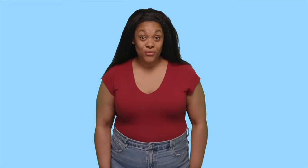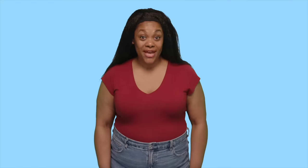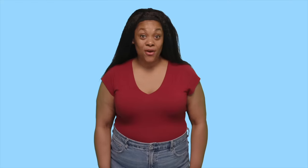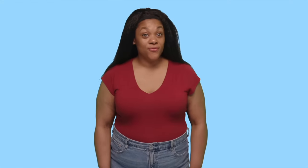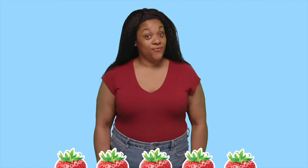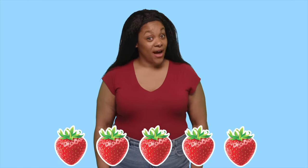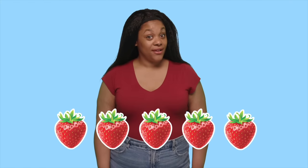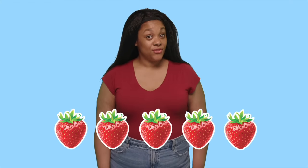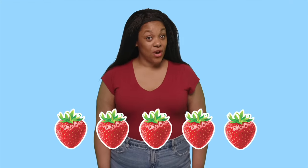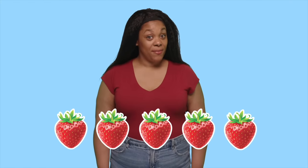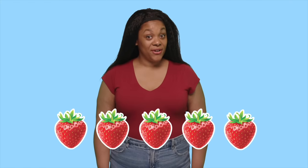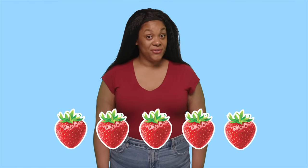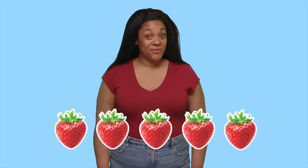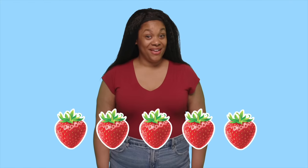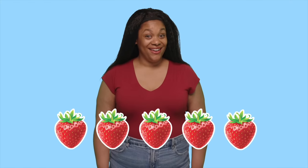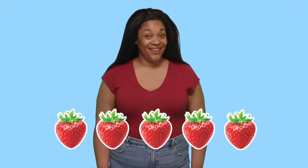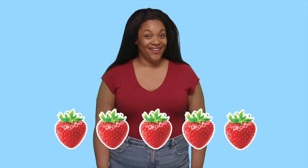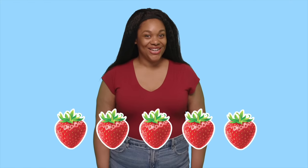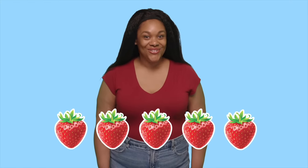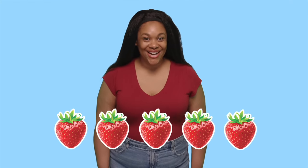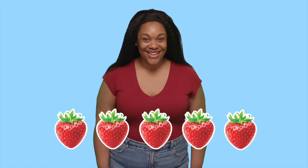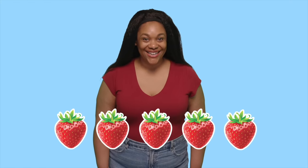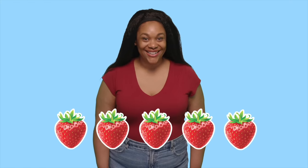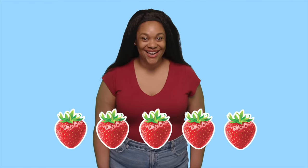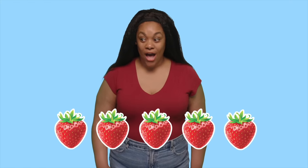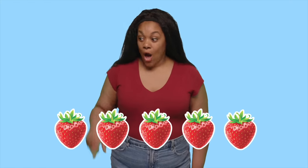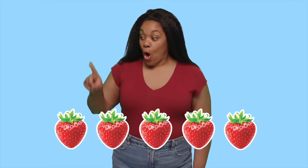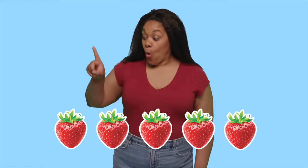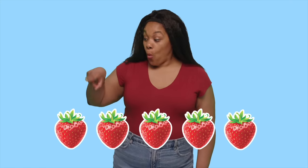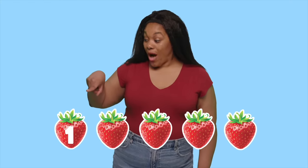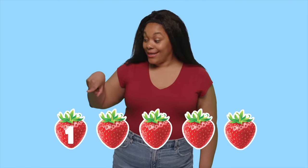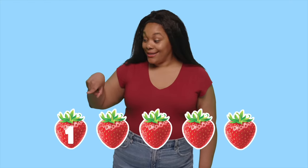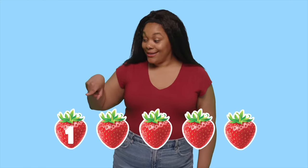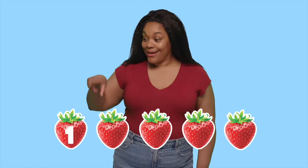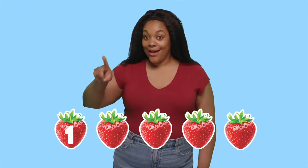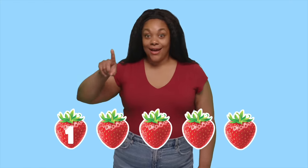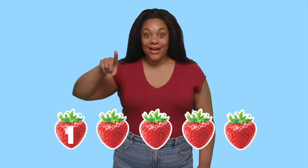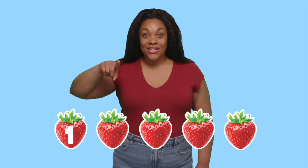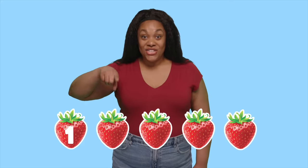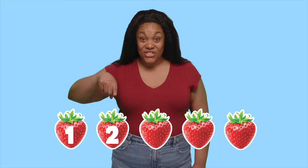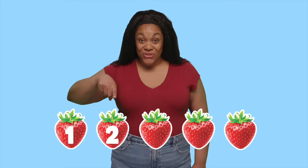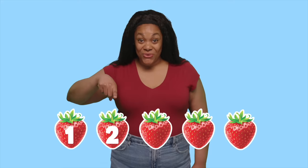Can you count 5 strawberries with me? Ready?